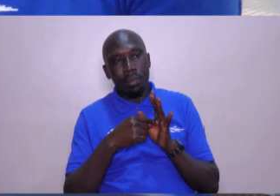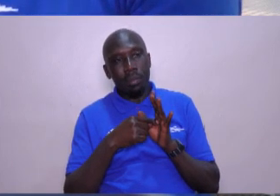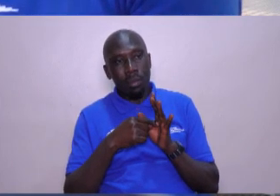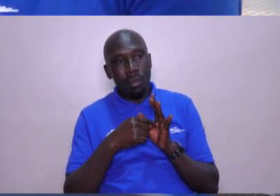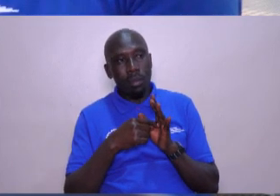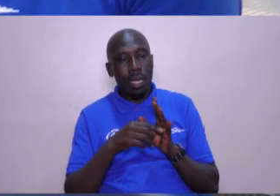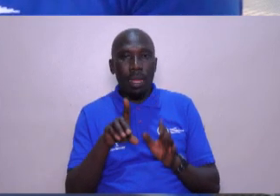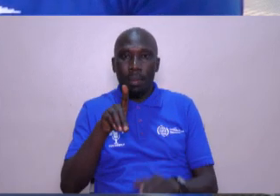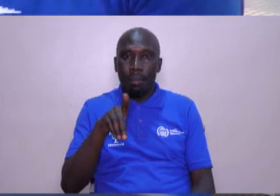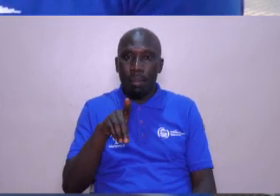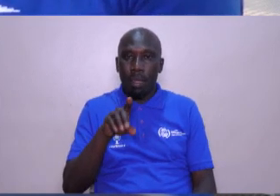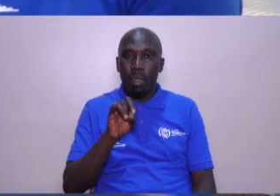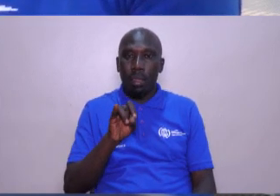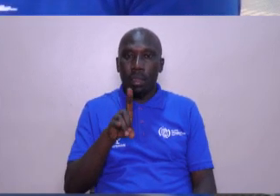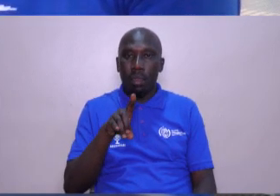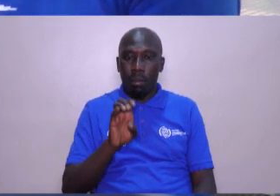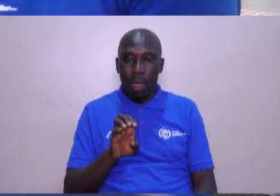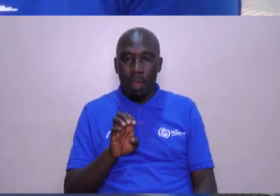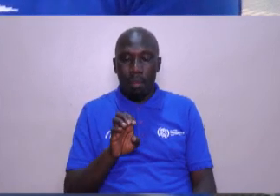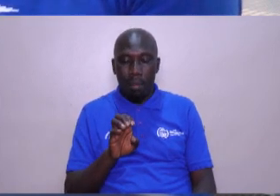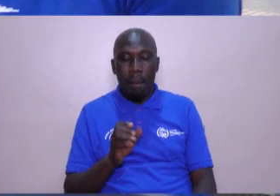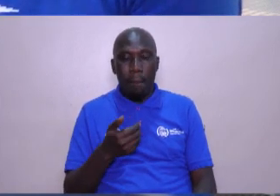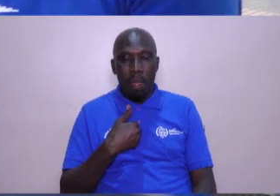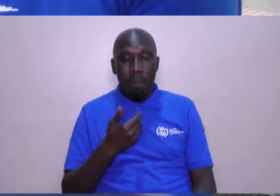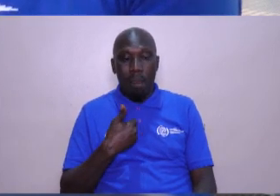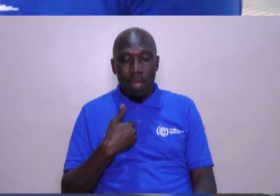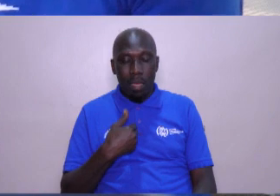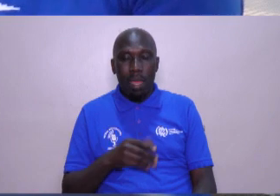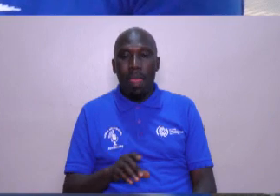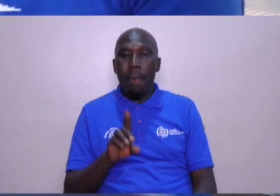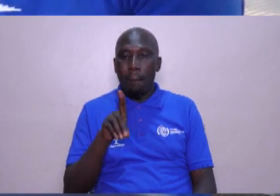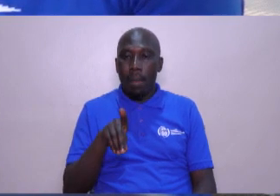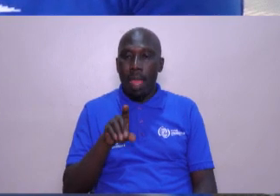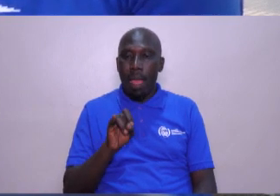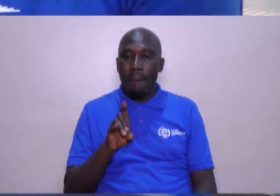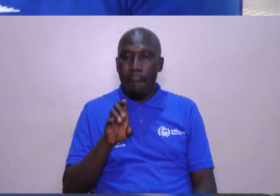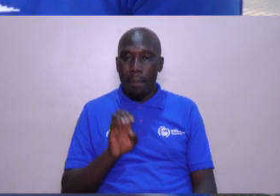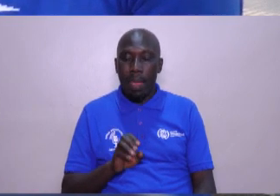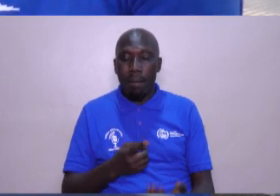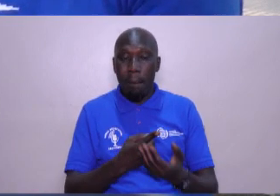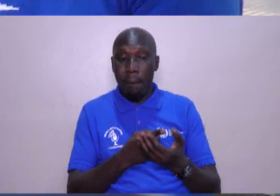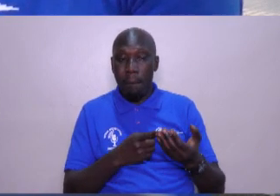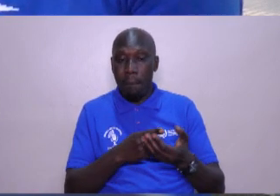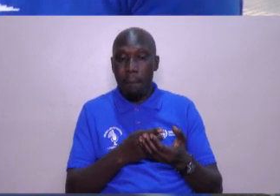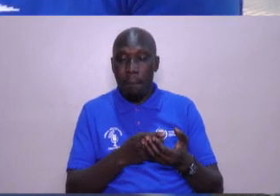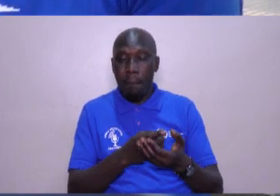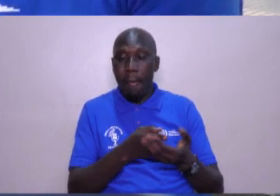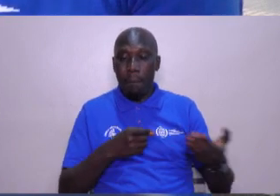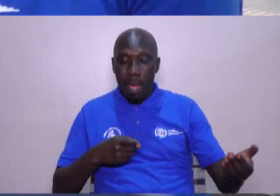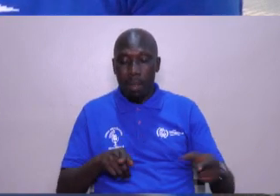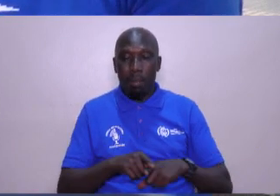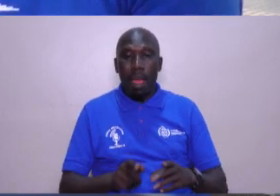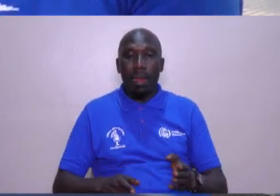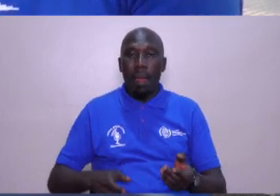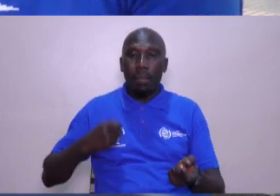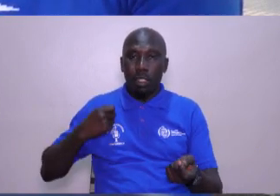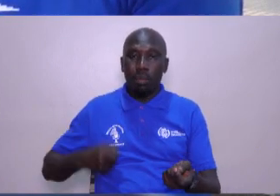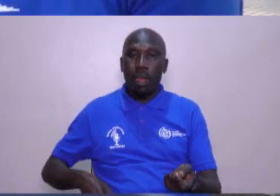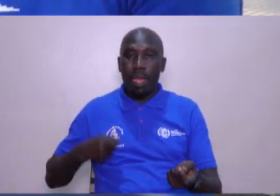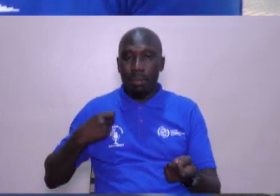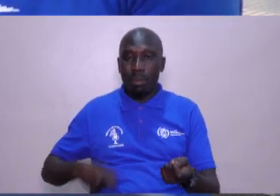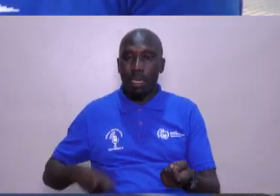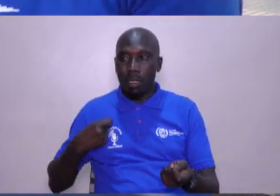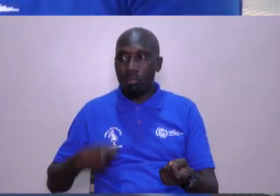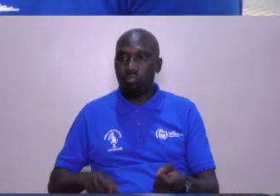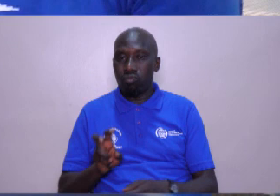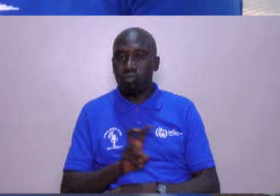A pipe. Yes. I'm holding a pipe. Yes. And I am spraying